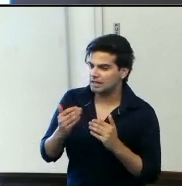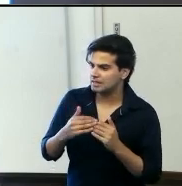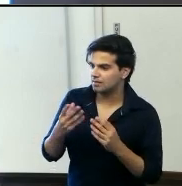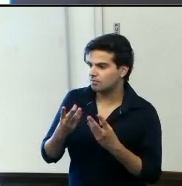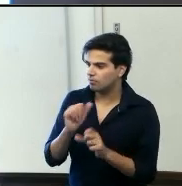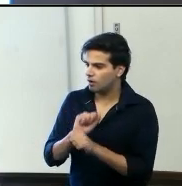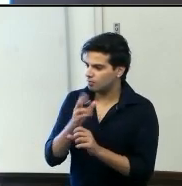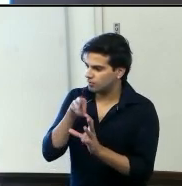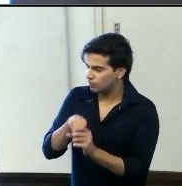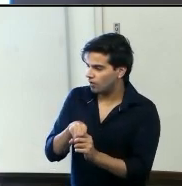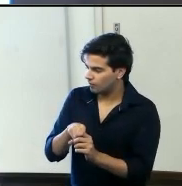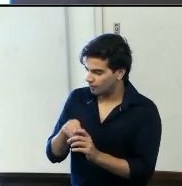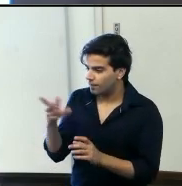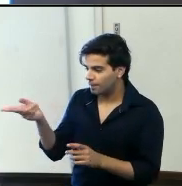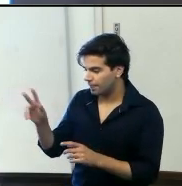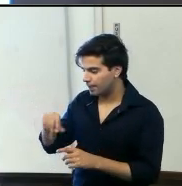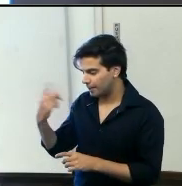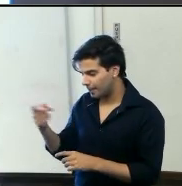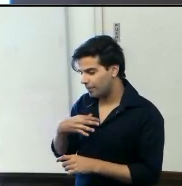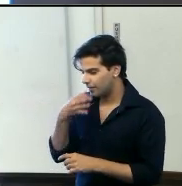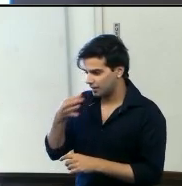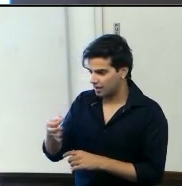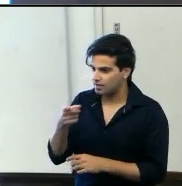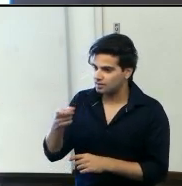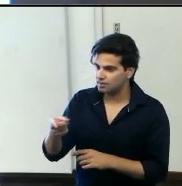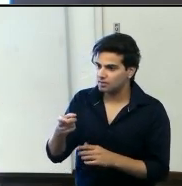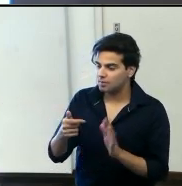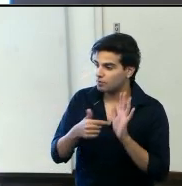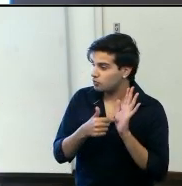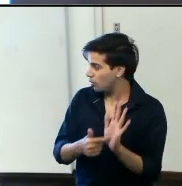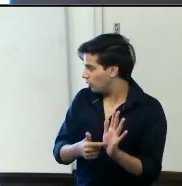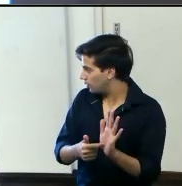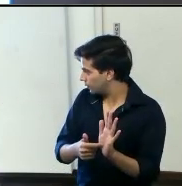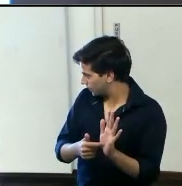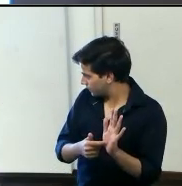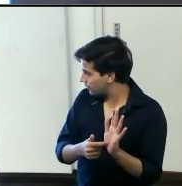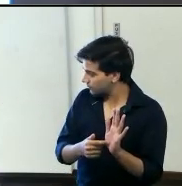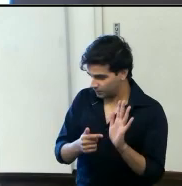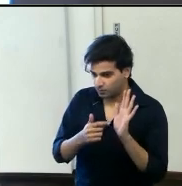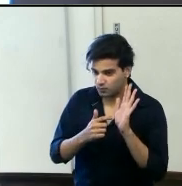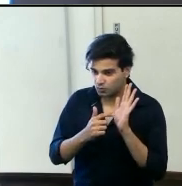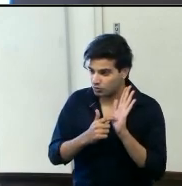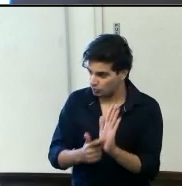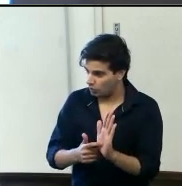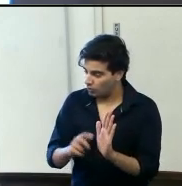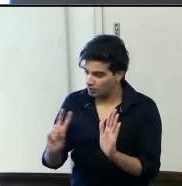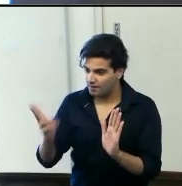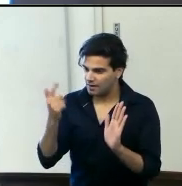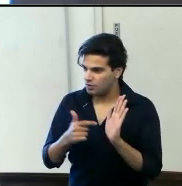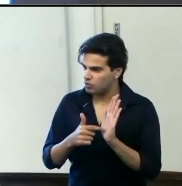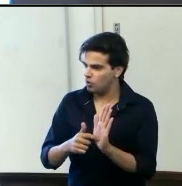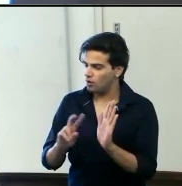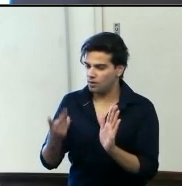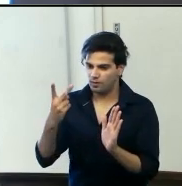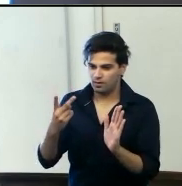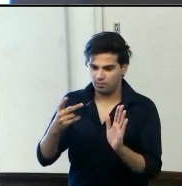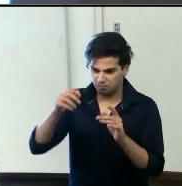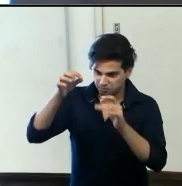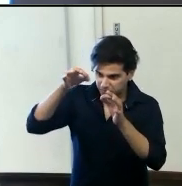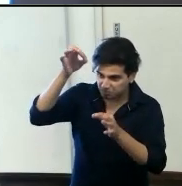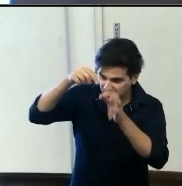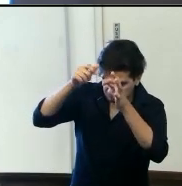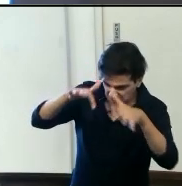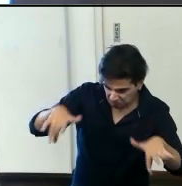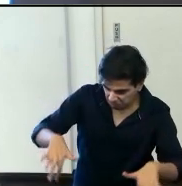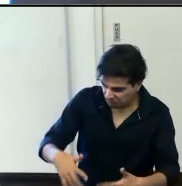And I also want to ask you the way it is being displayed. You know, the way it's being displayed, it's hung, it is